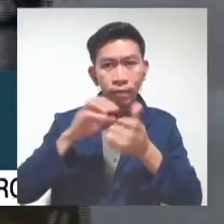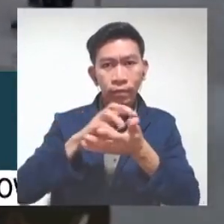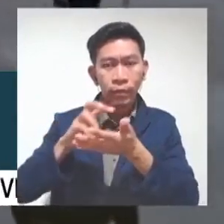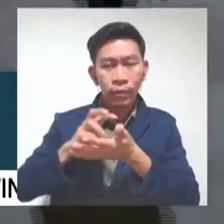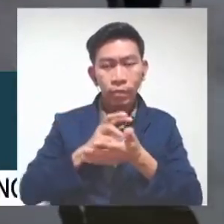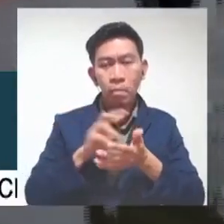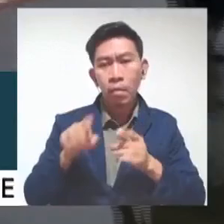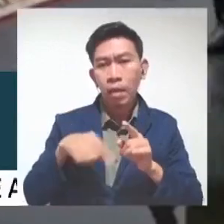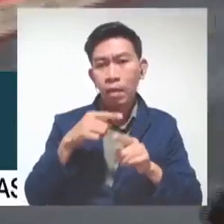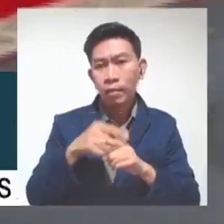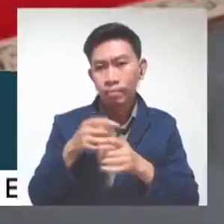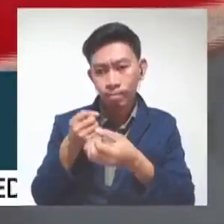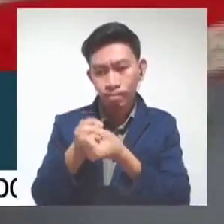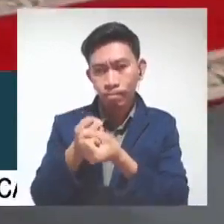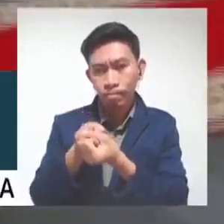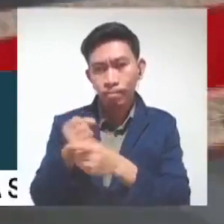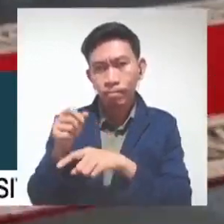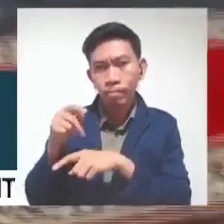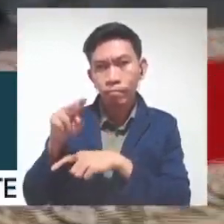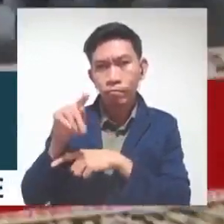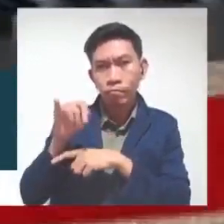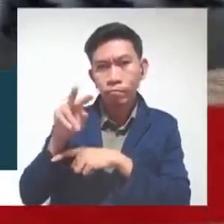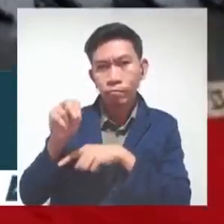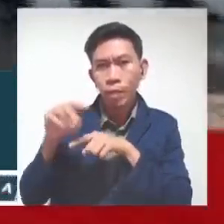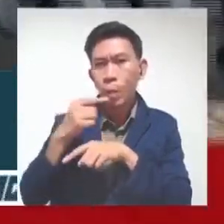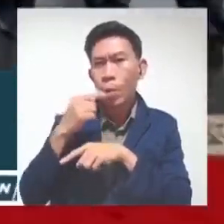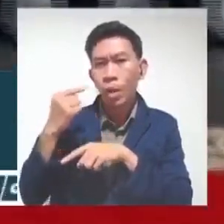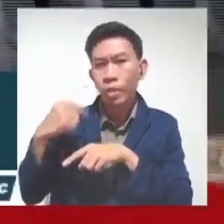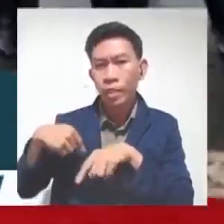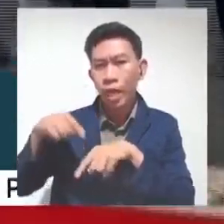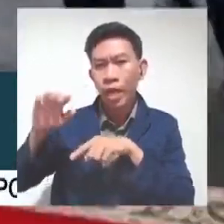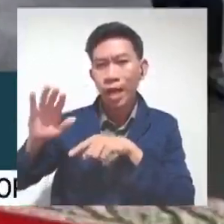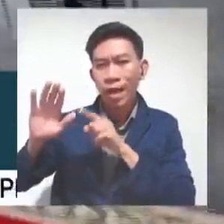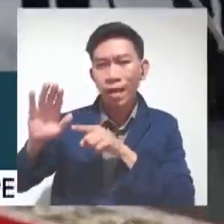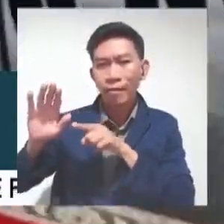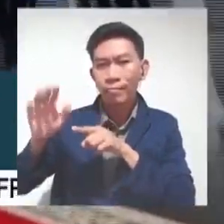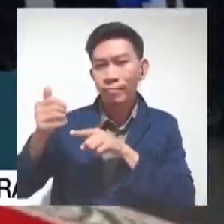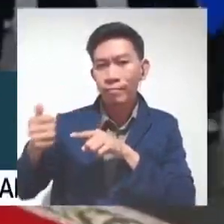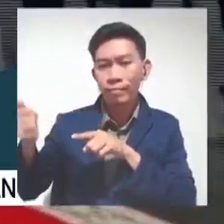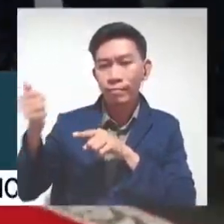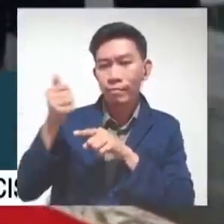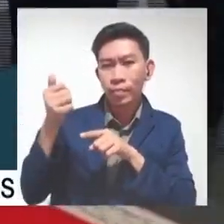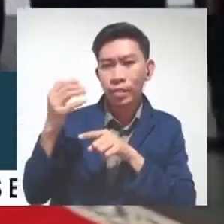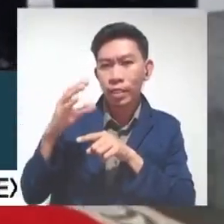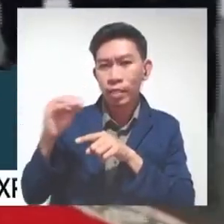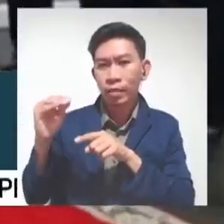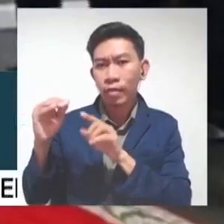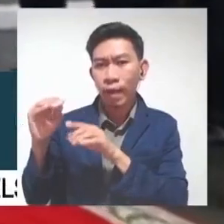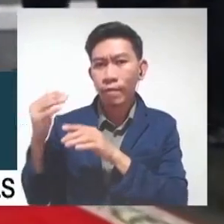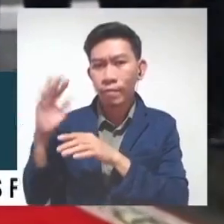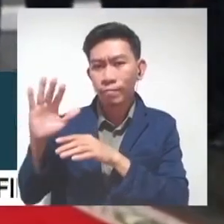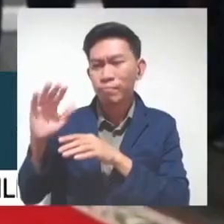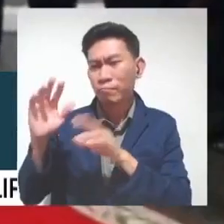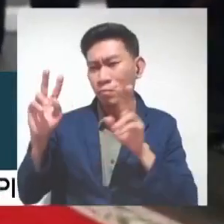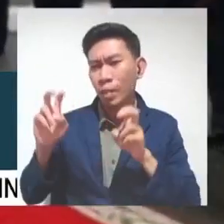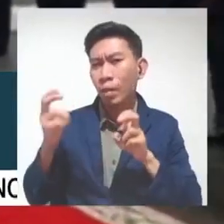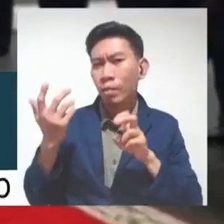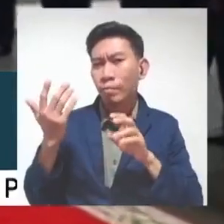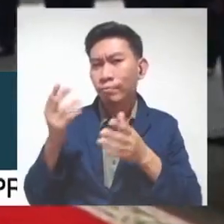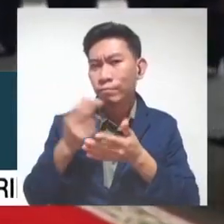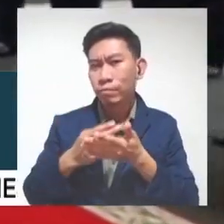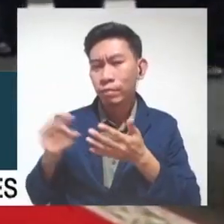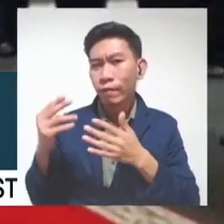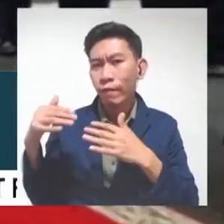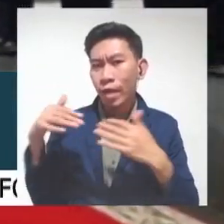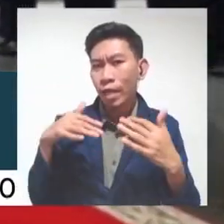offered his support for Putin in what he called Russia's sacred fight against the West and Ukraine. The U.S. government has repeatedly